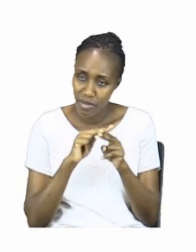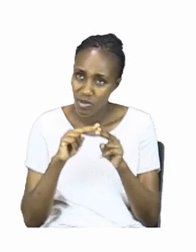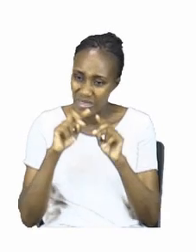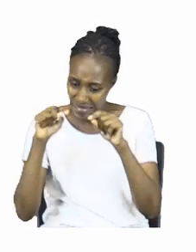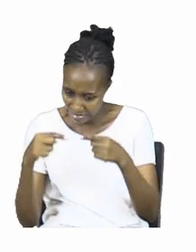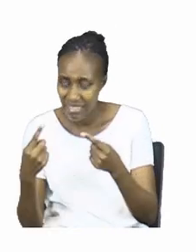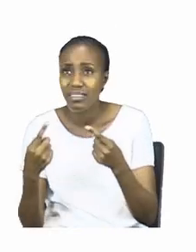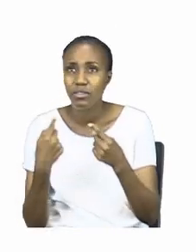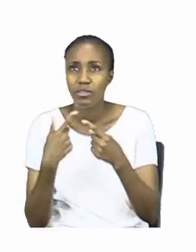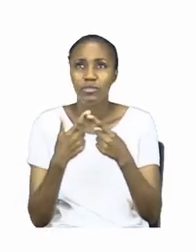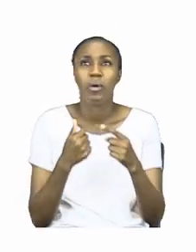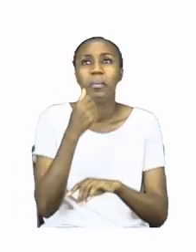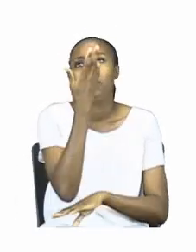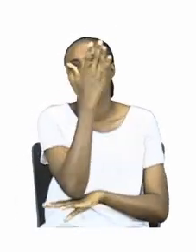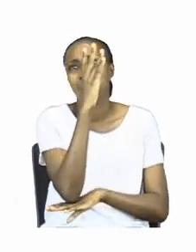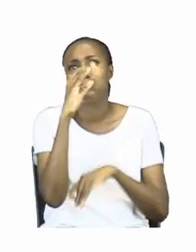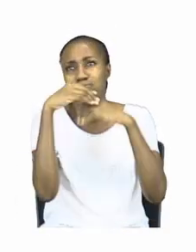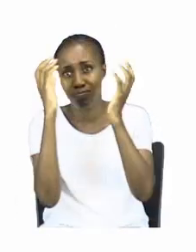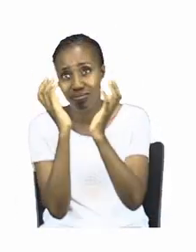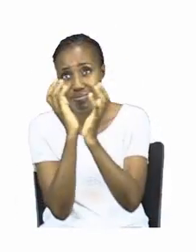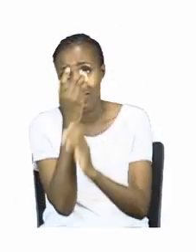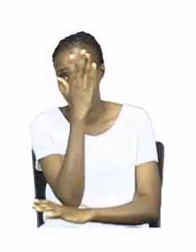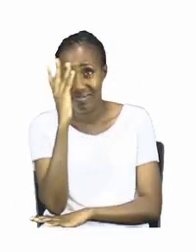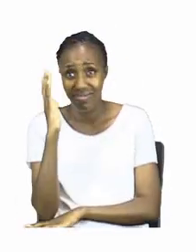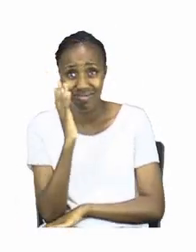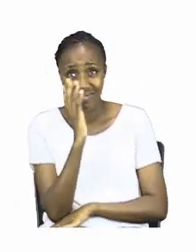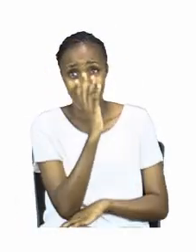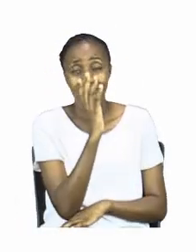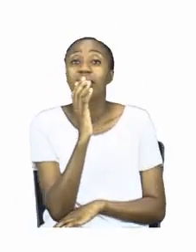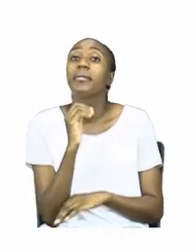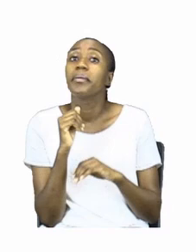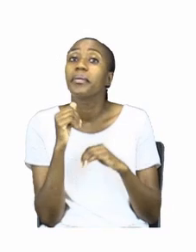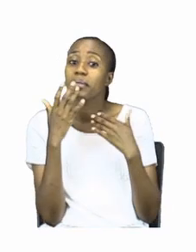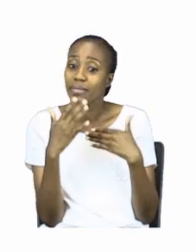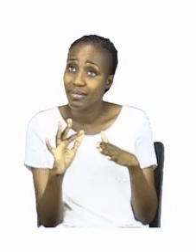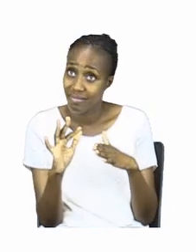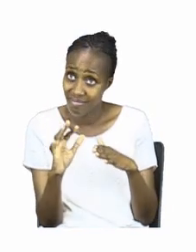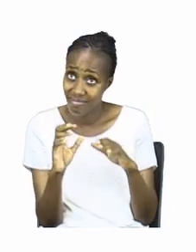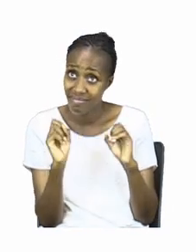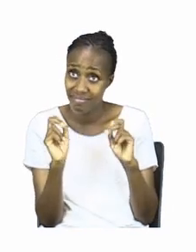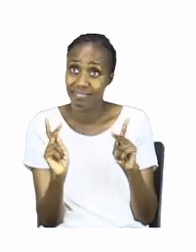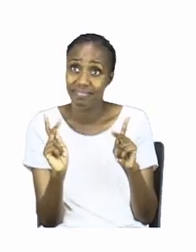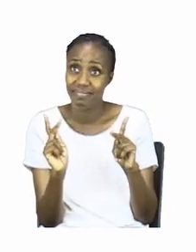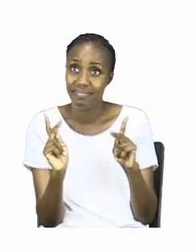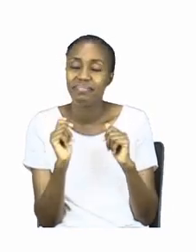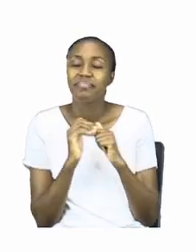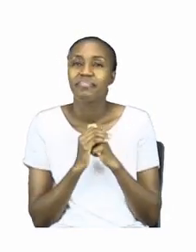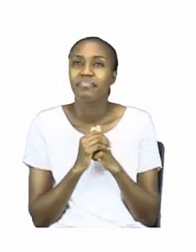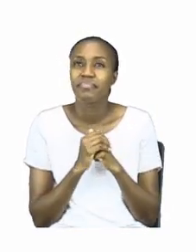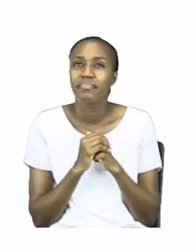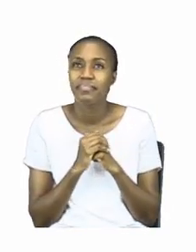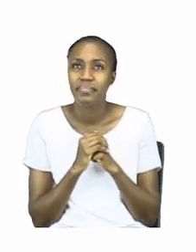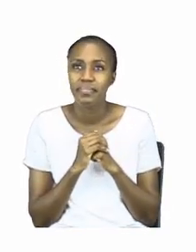all these different materials that you find to finish or to make the collage with